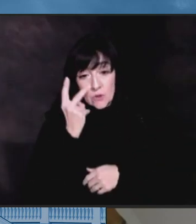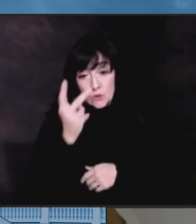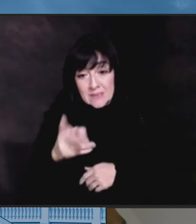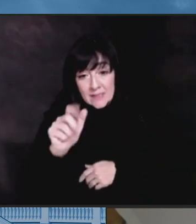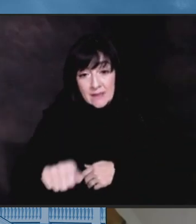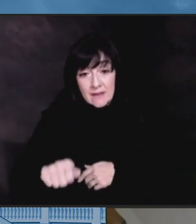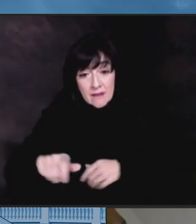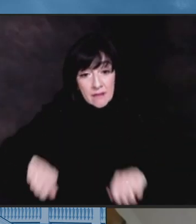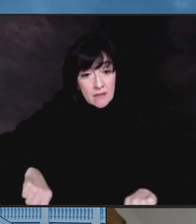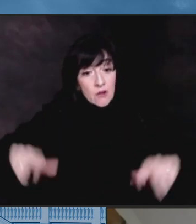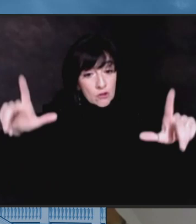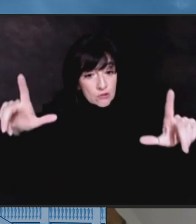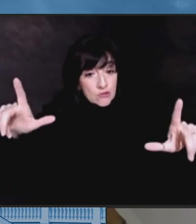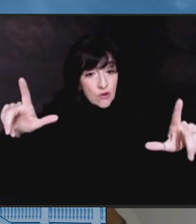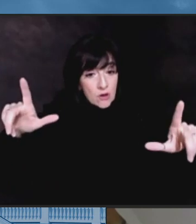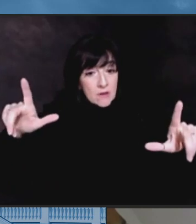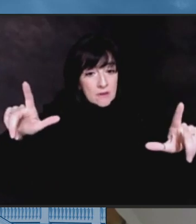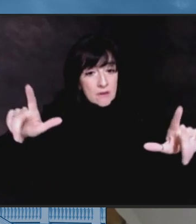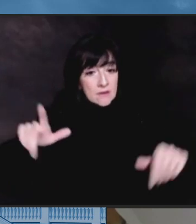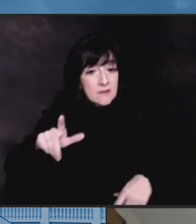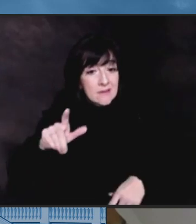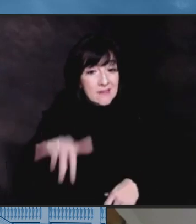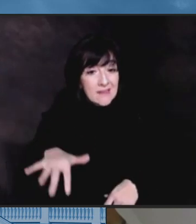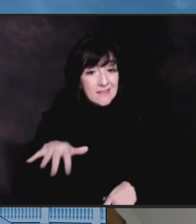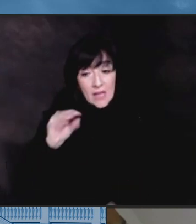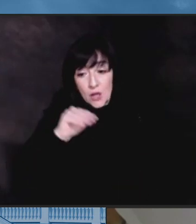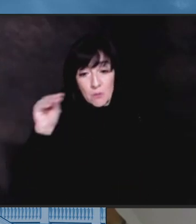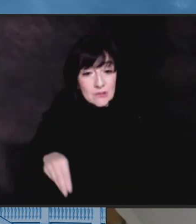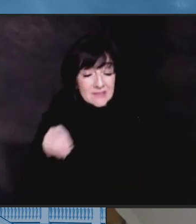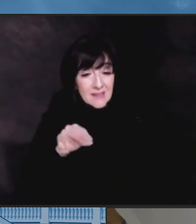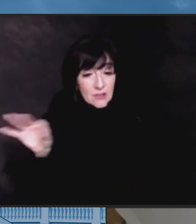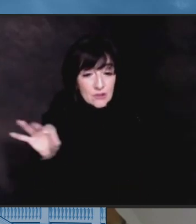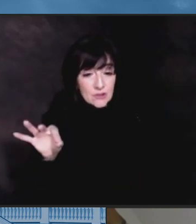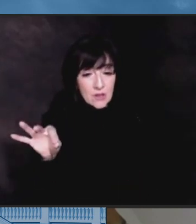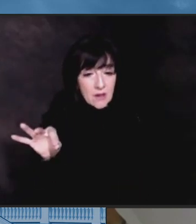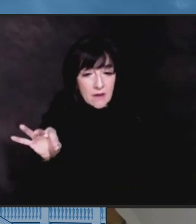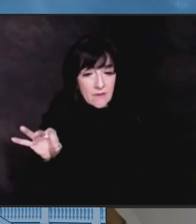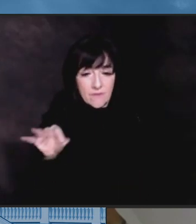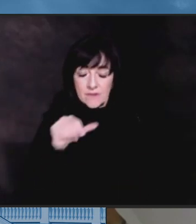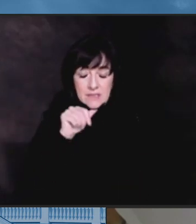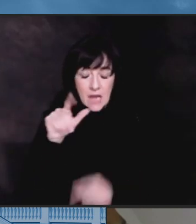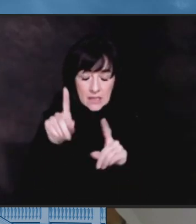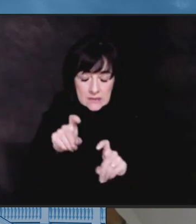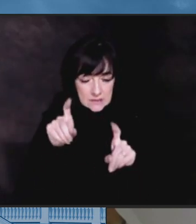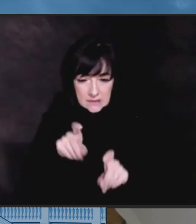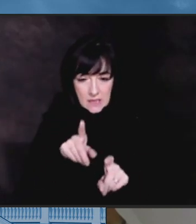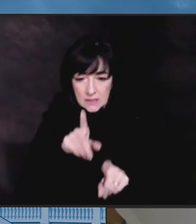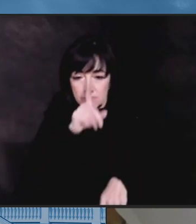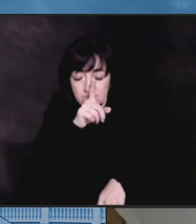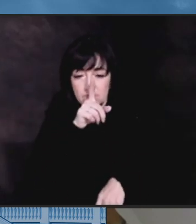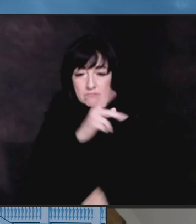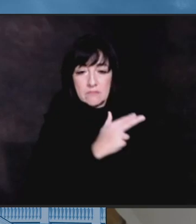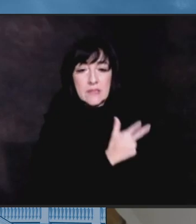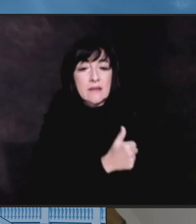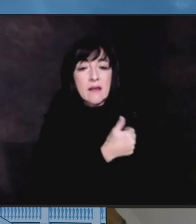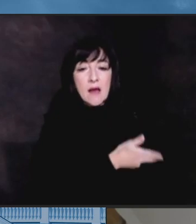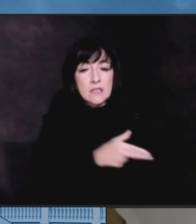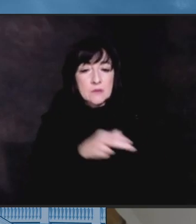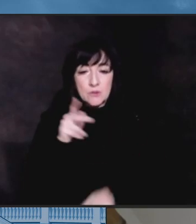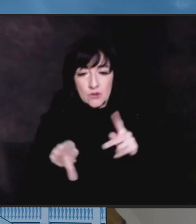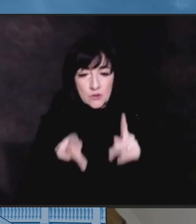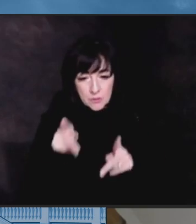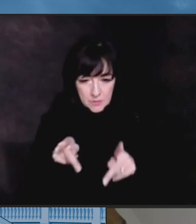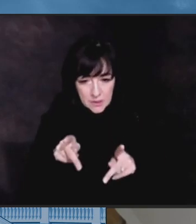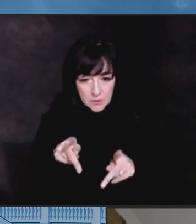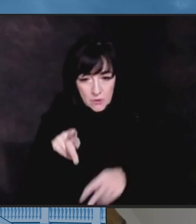there and the percentage of tests that are positive those are hospitalizations. On the top row, again,